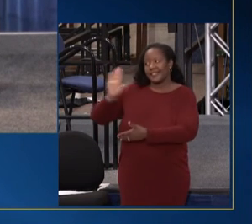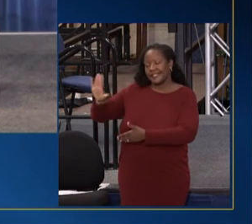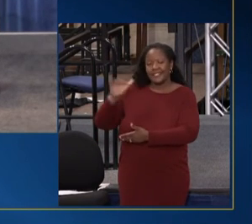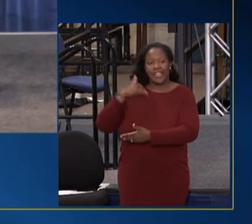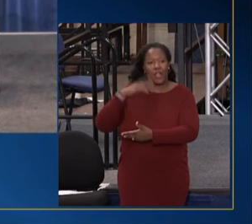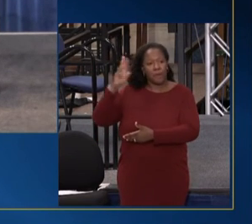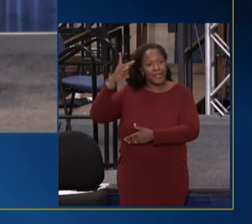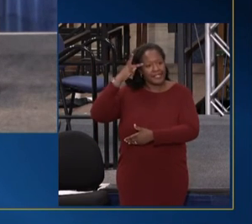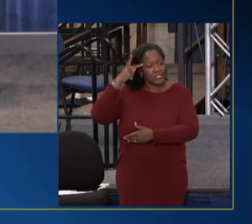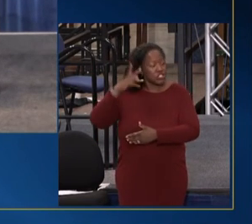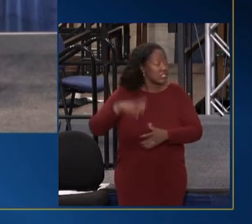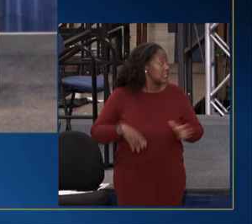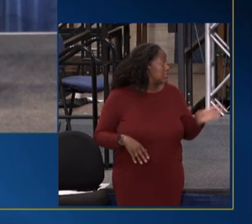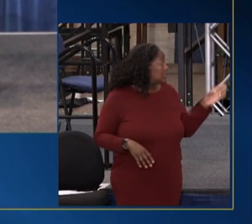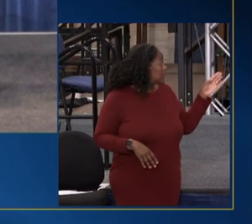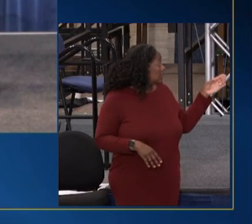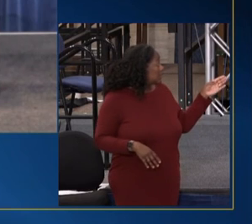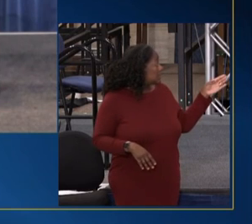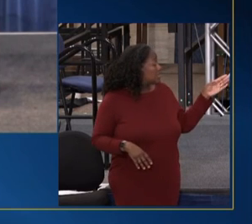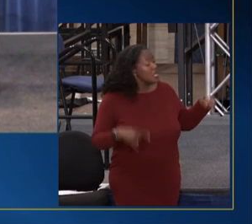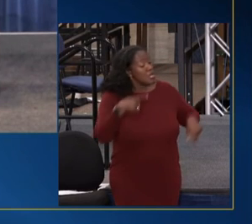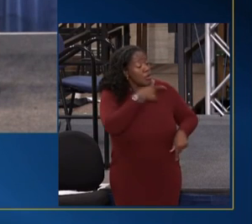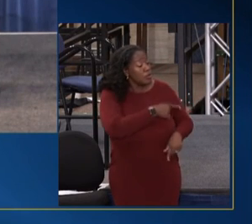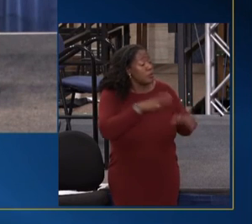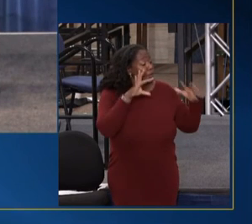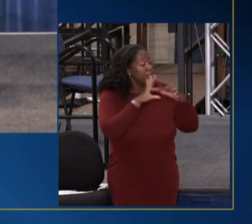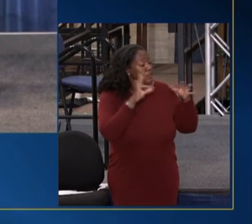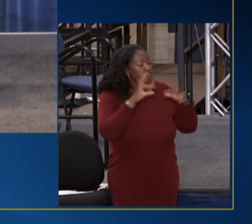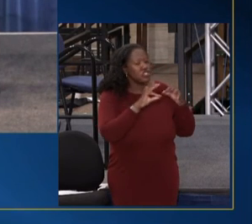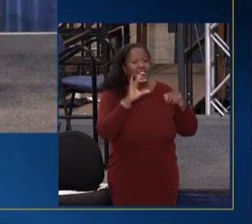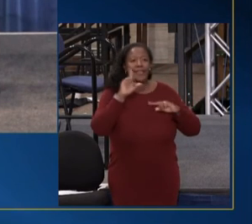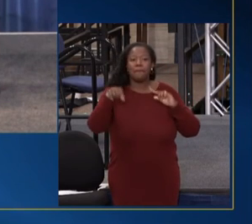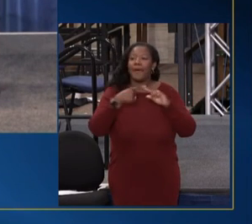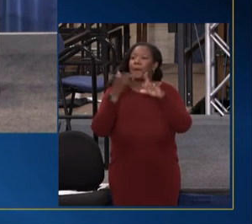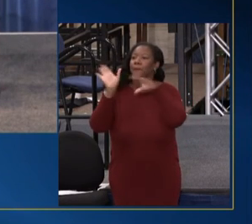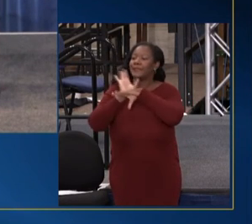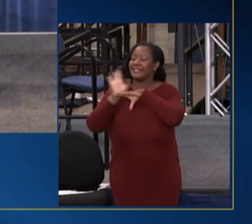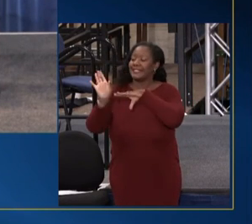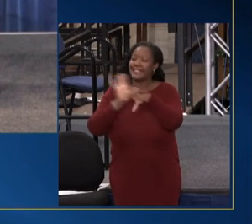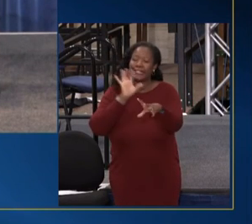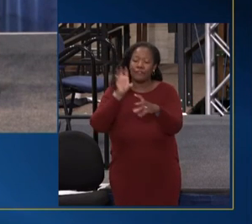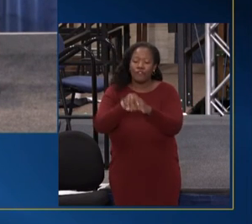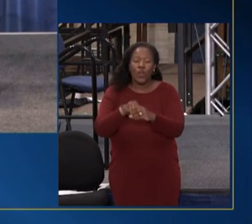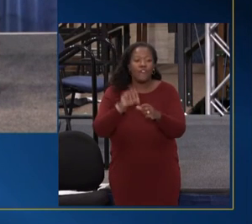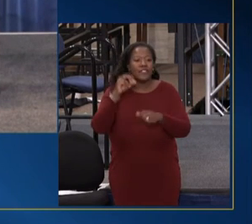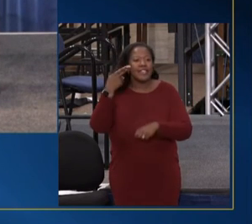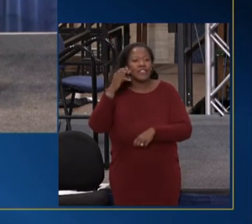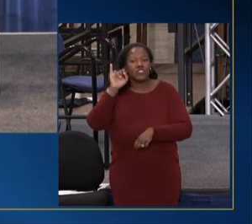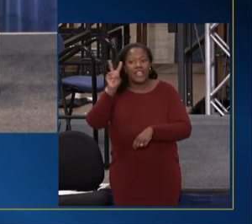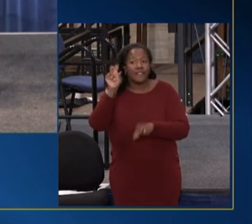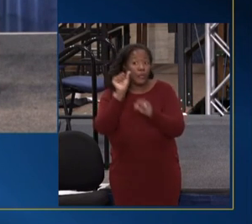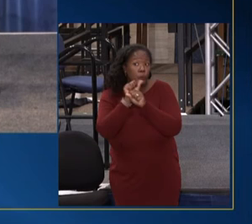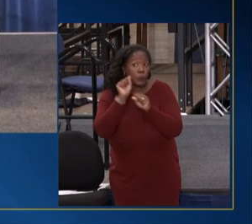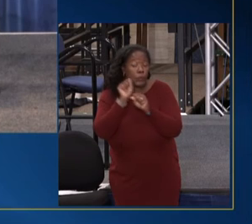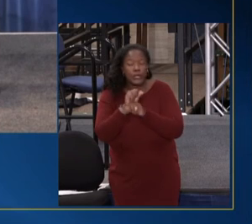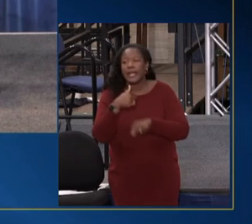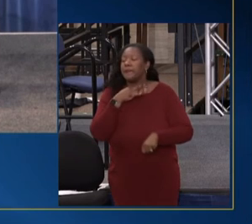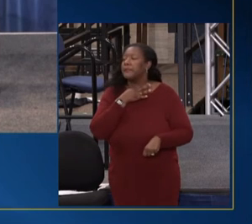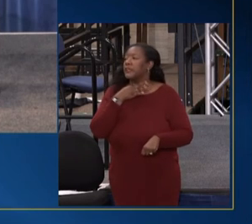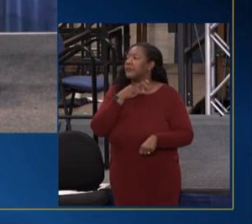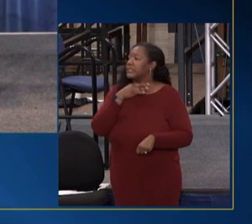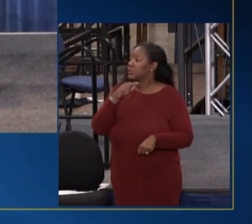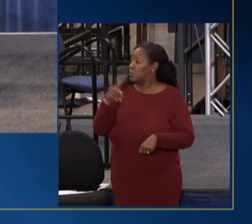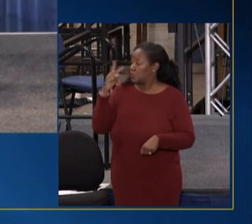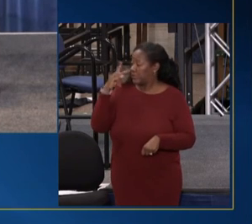Harold, you had talked a little bit, you had talked a little bit about businesses getting involved in the HIV work, and I'm just curious, do you see a